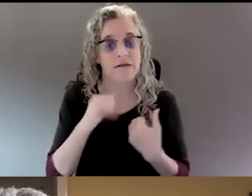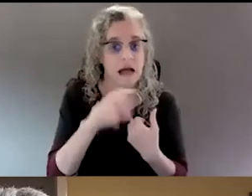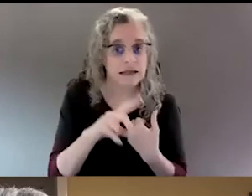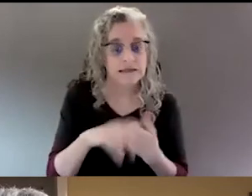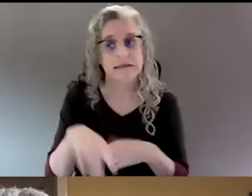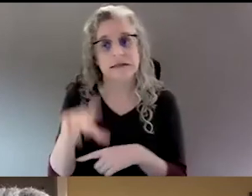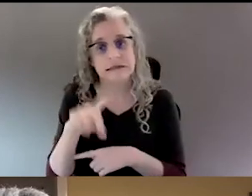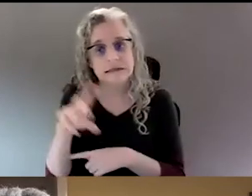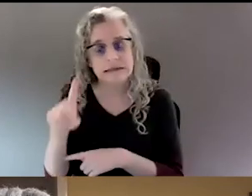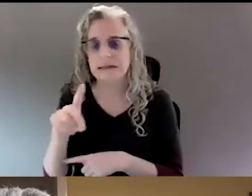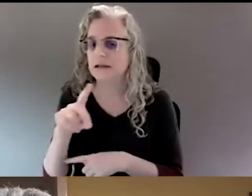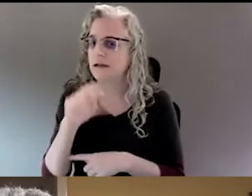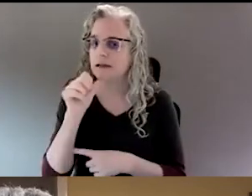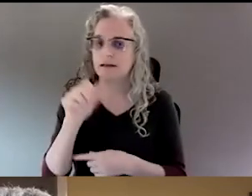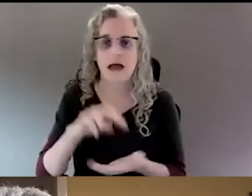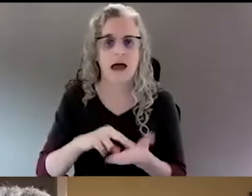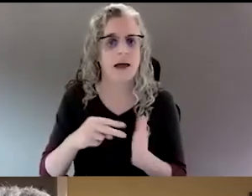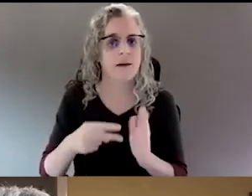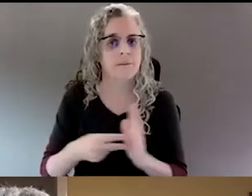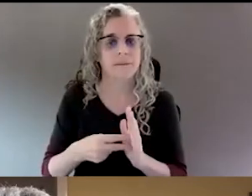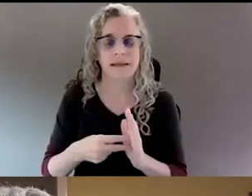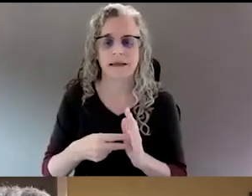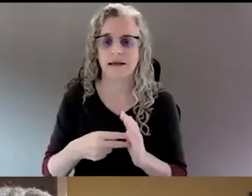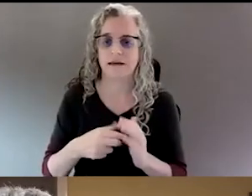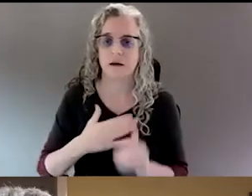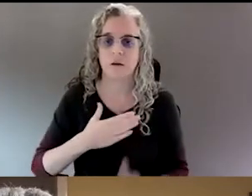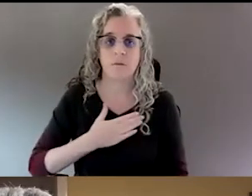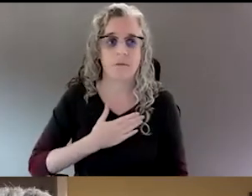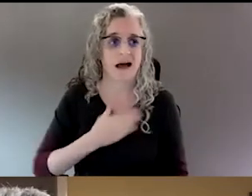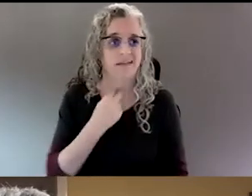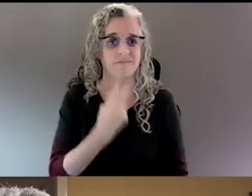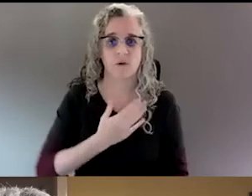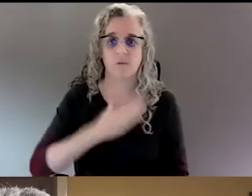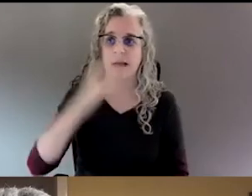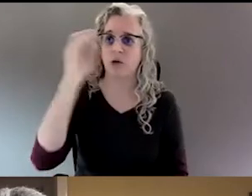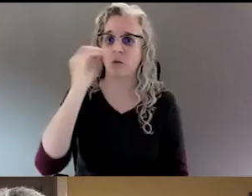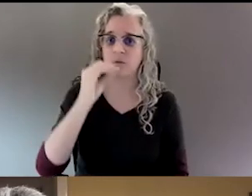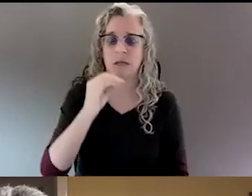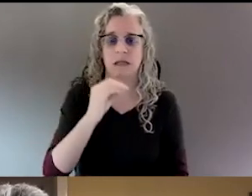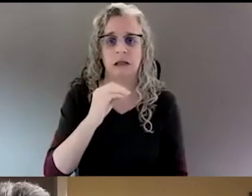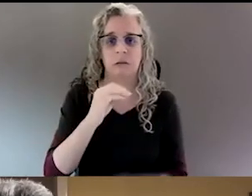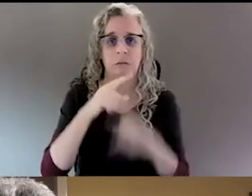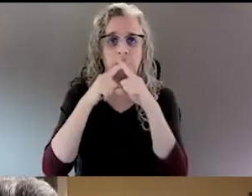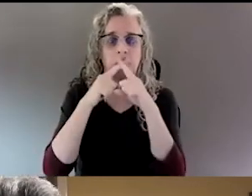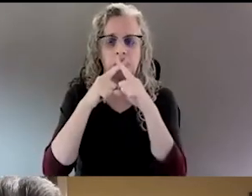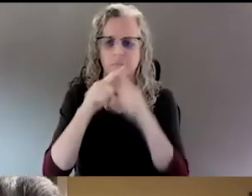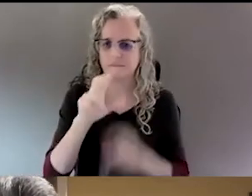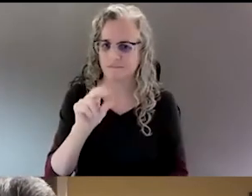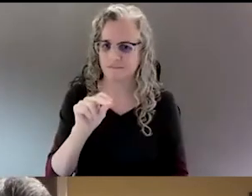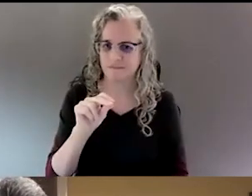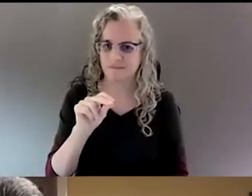devalue your ability to have input and have your own voice. I don't need to speak for them. I need to speak from my